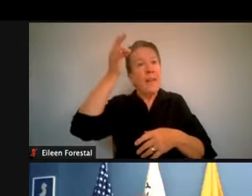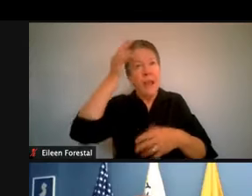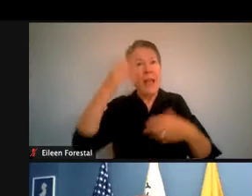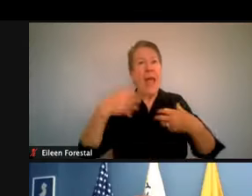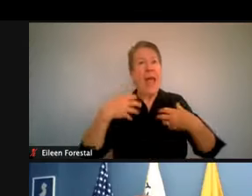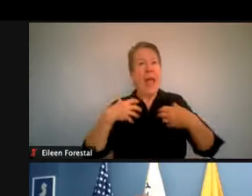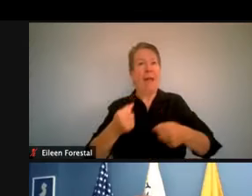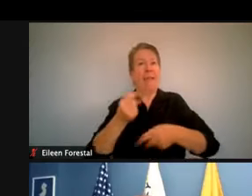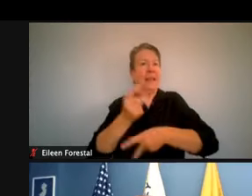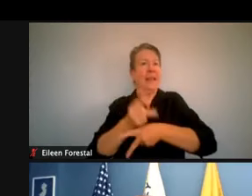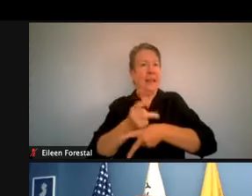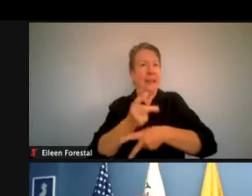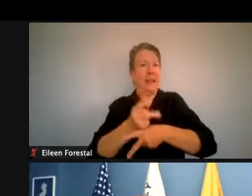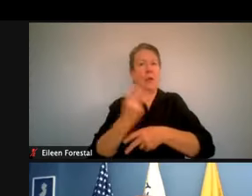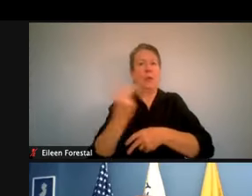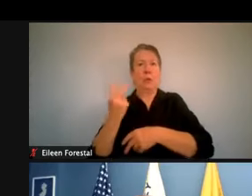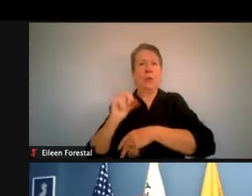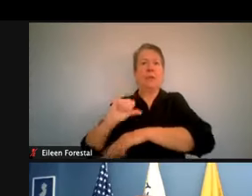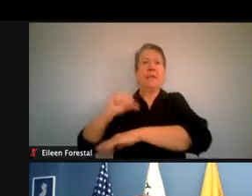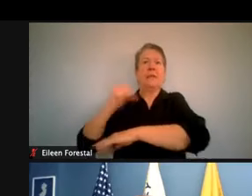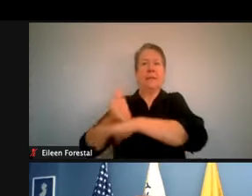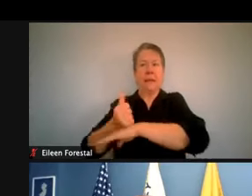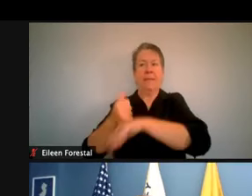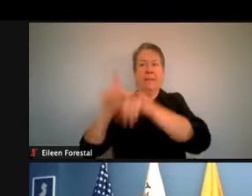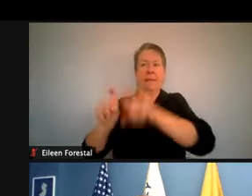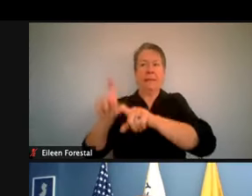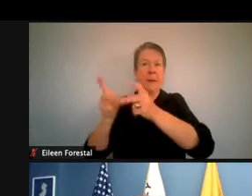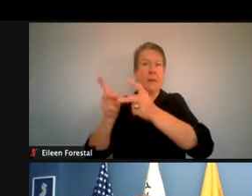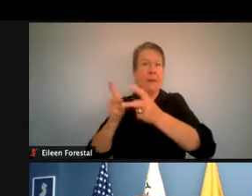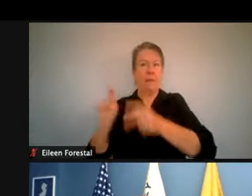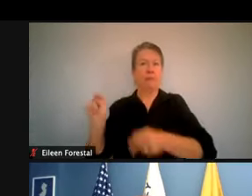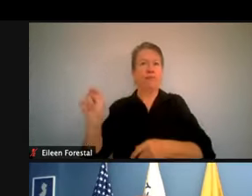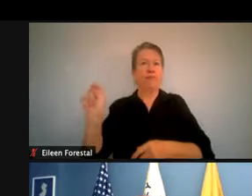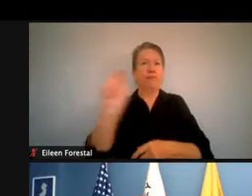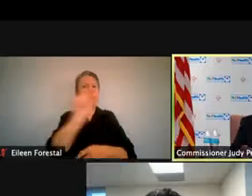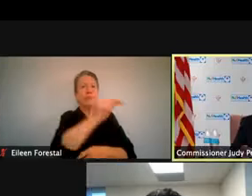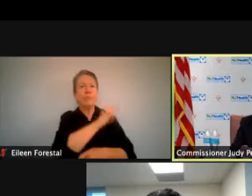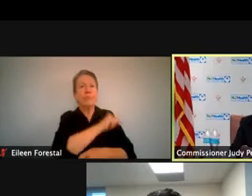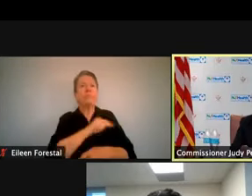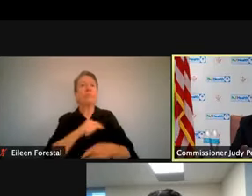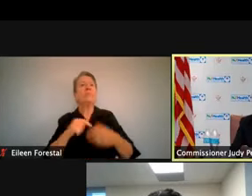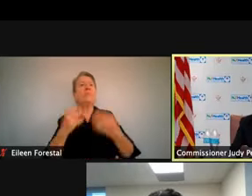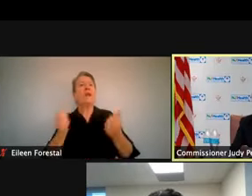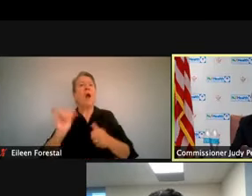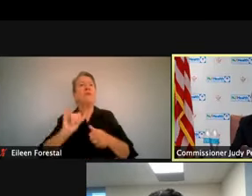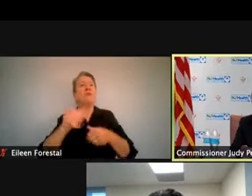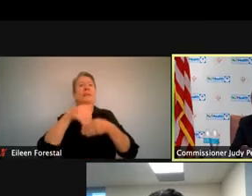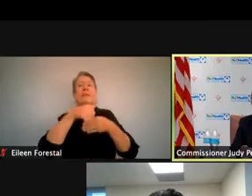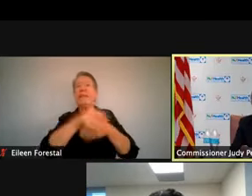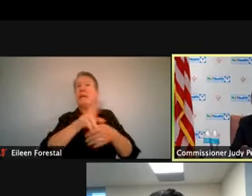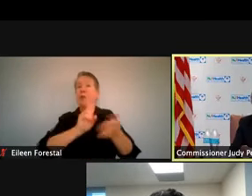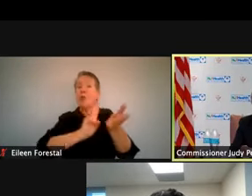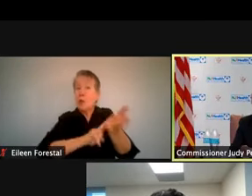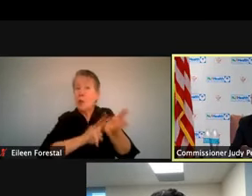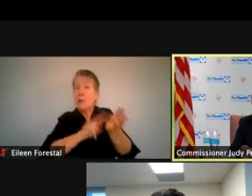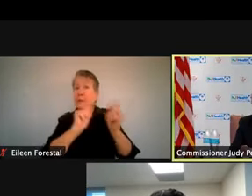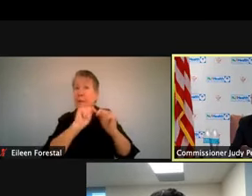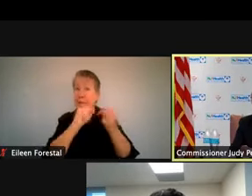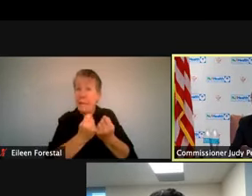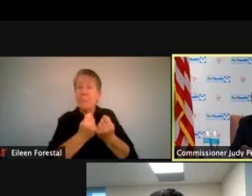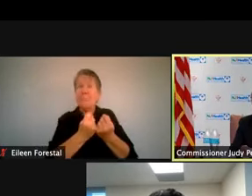Health Initiatives. The department also deployed a nursing team to both the FQHCs to assist and